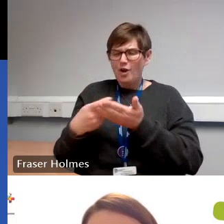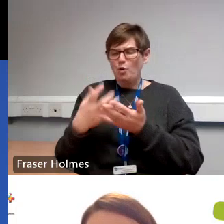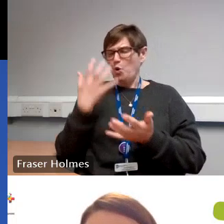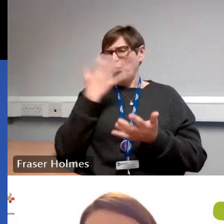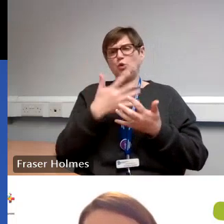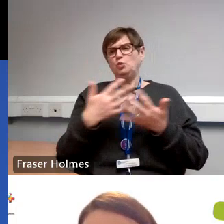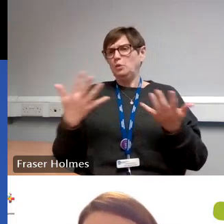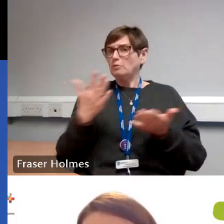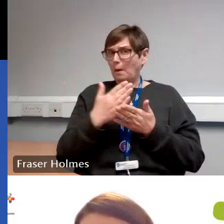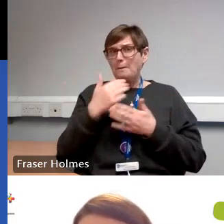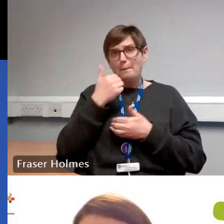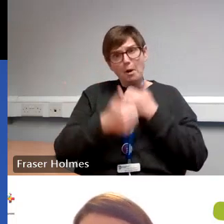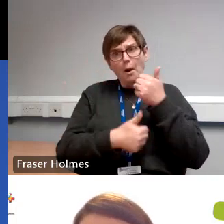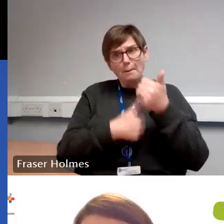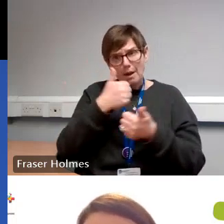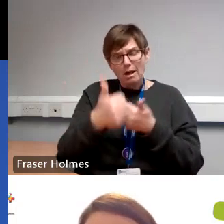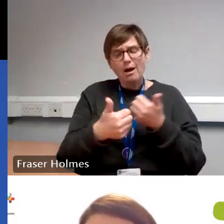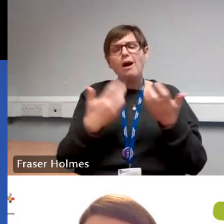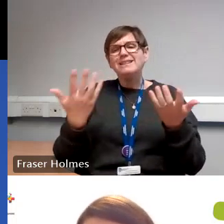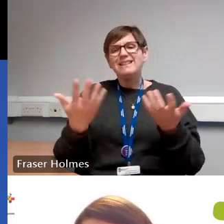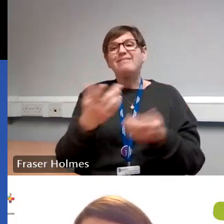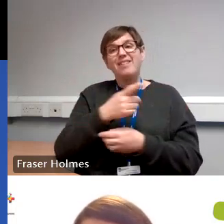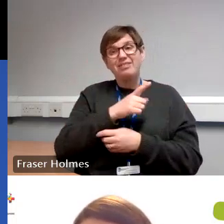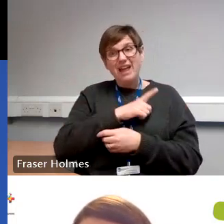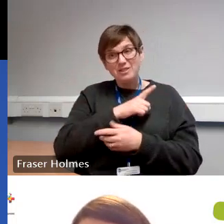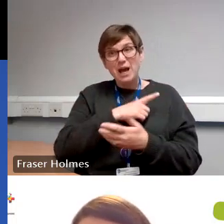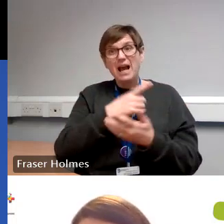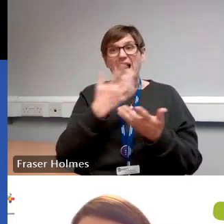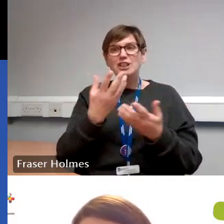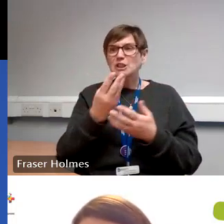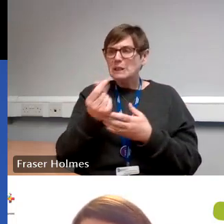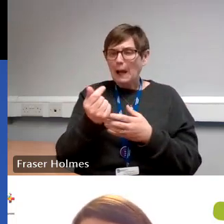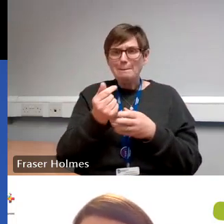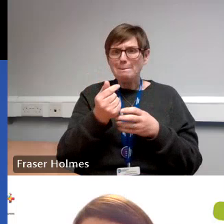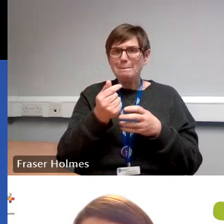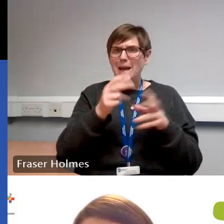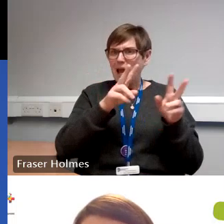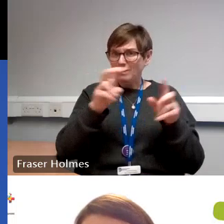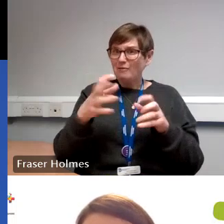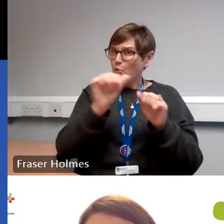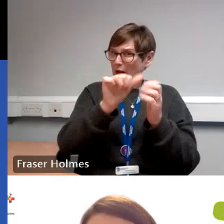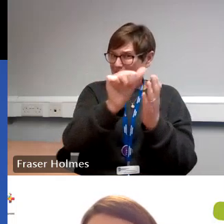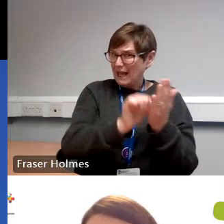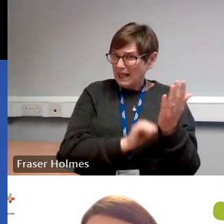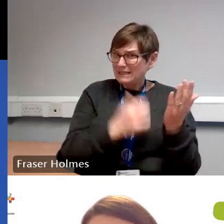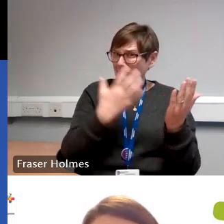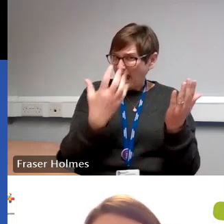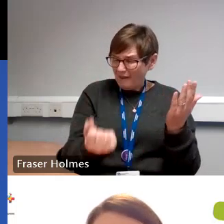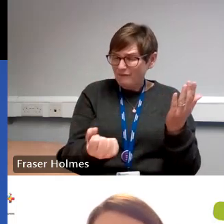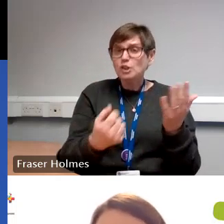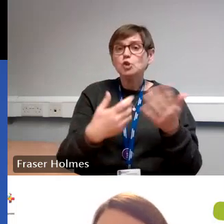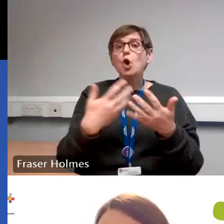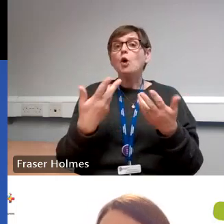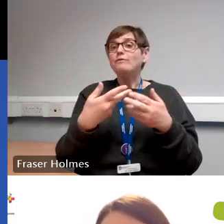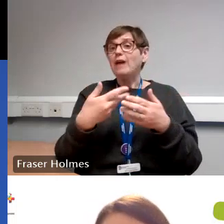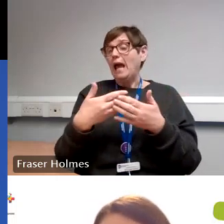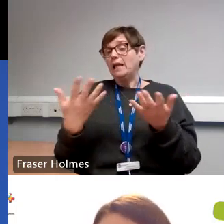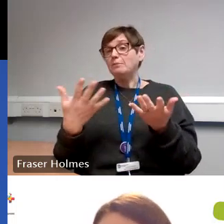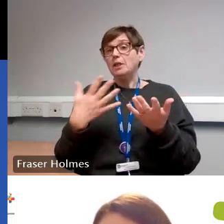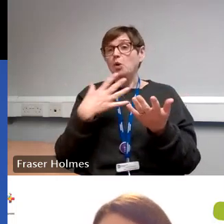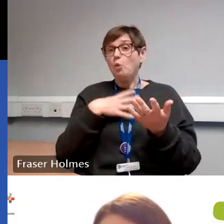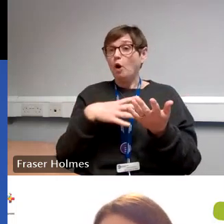very, very popular. And as a result, there are some areas that do hold waiting lists. So if anyone is wanting to